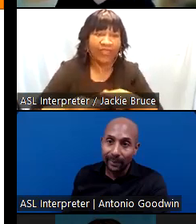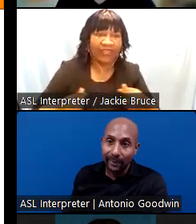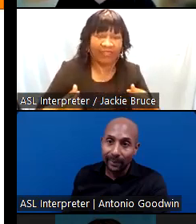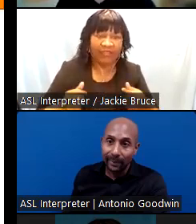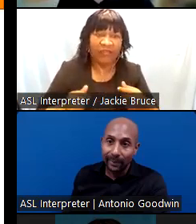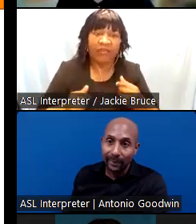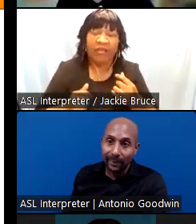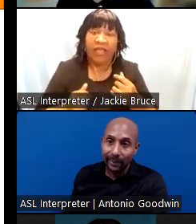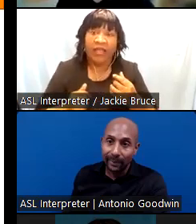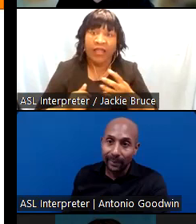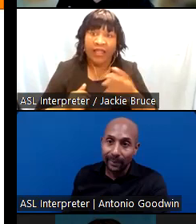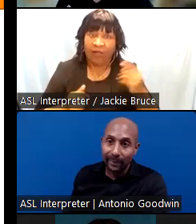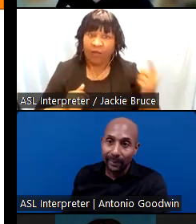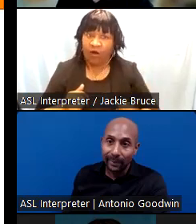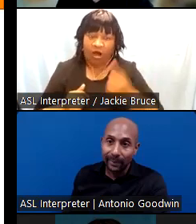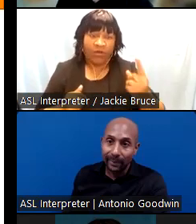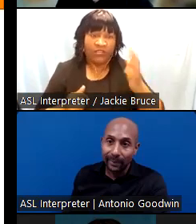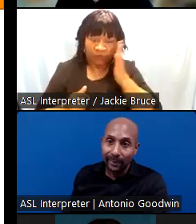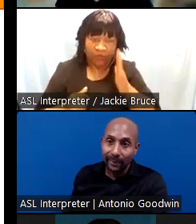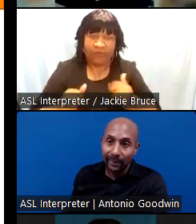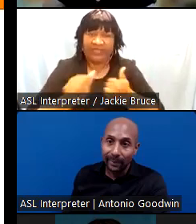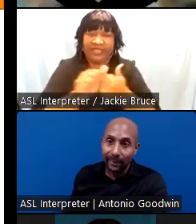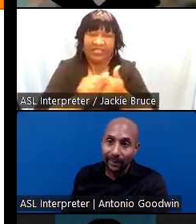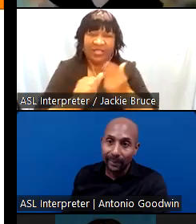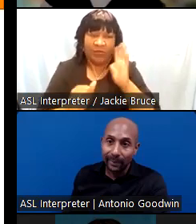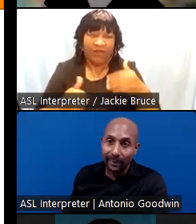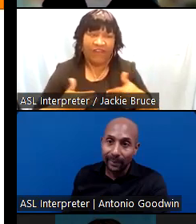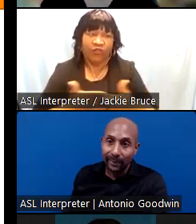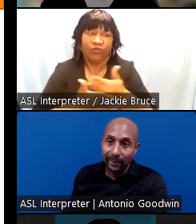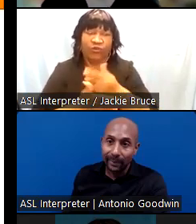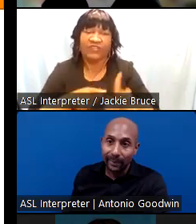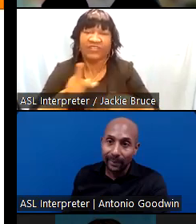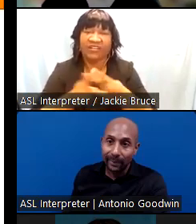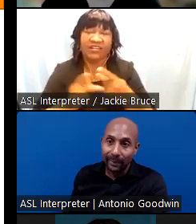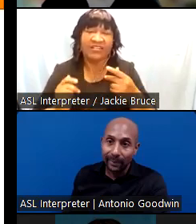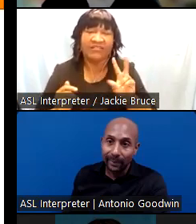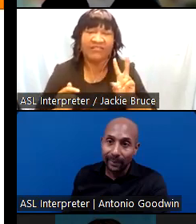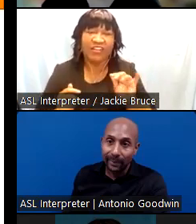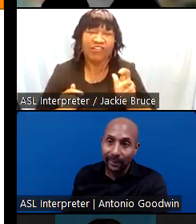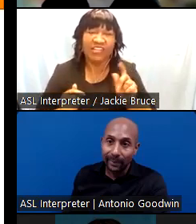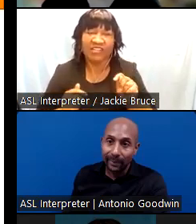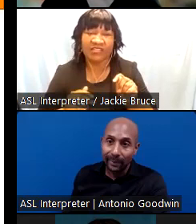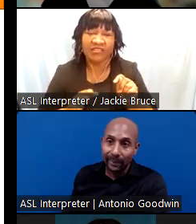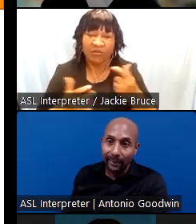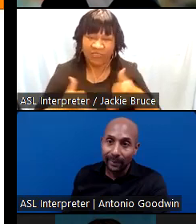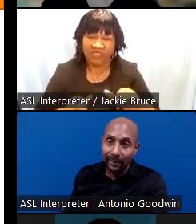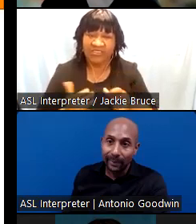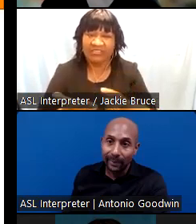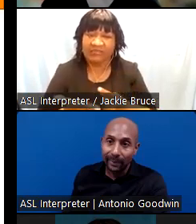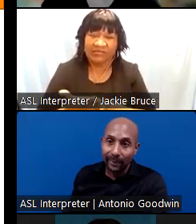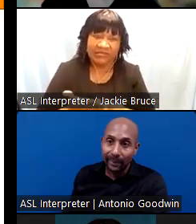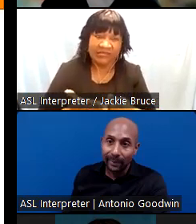is we're always going to be catching up with new variants. And so they're still weighing about it. And